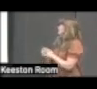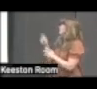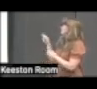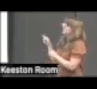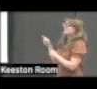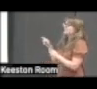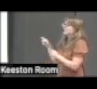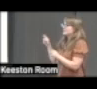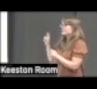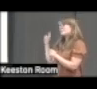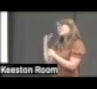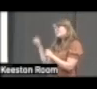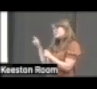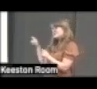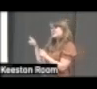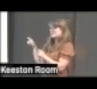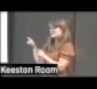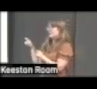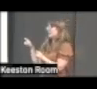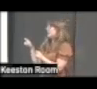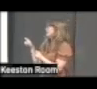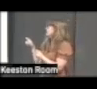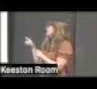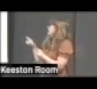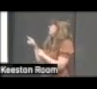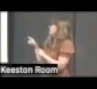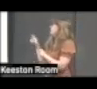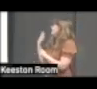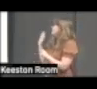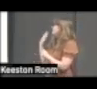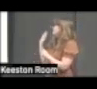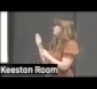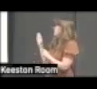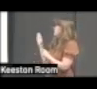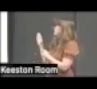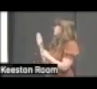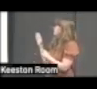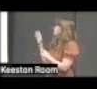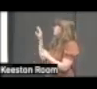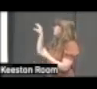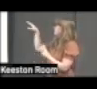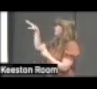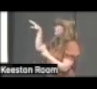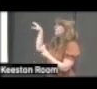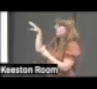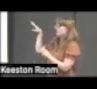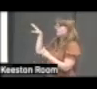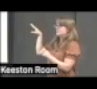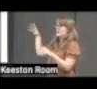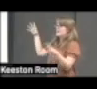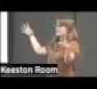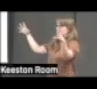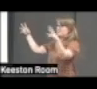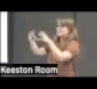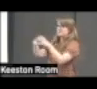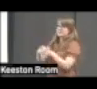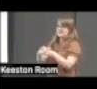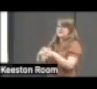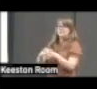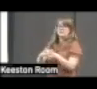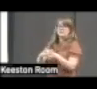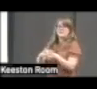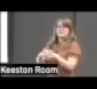But unfortunately, because we were doing it this way, we actually lost, they're called founders at the top. So when we